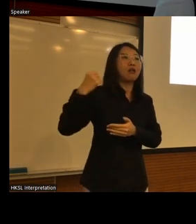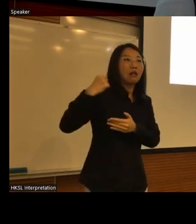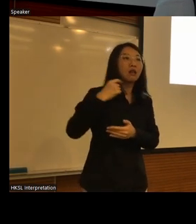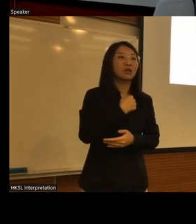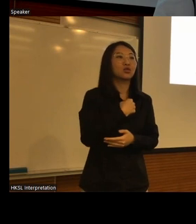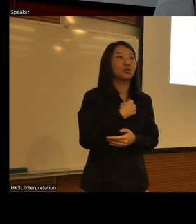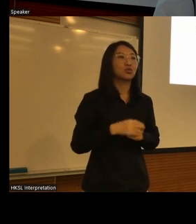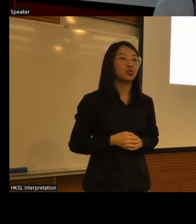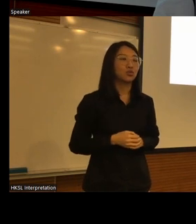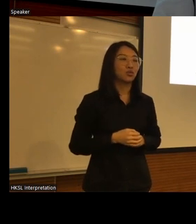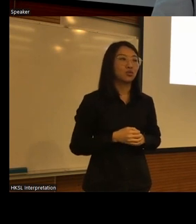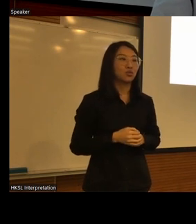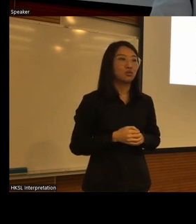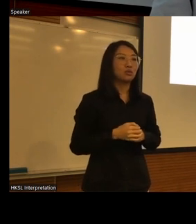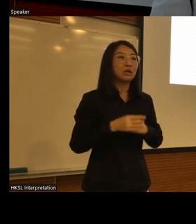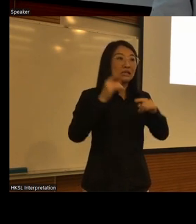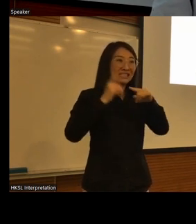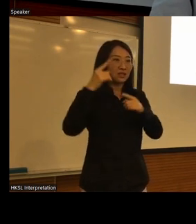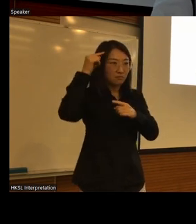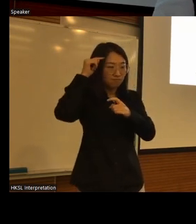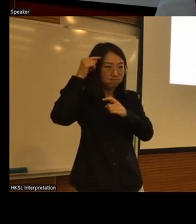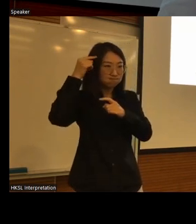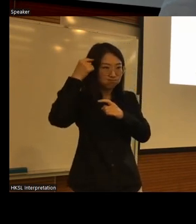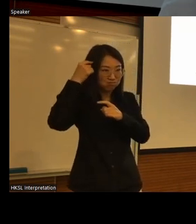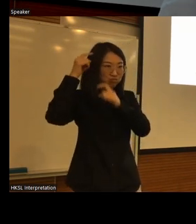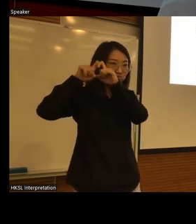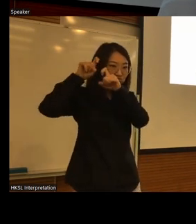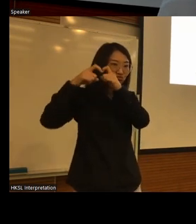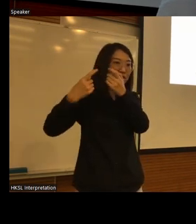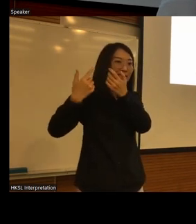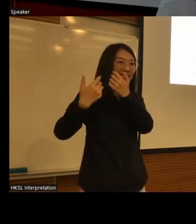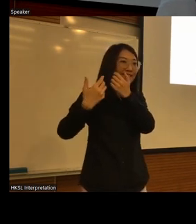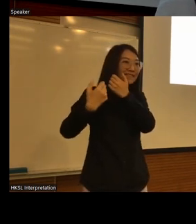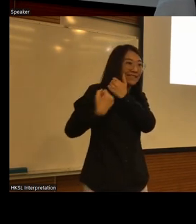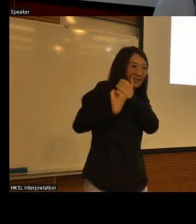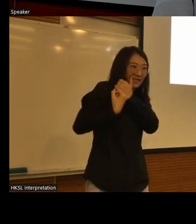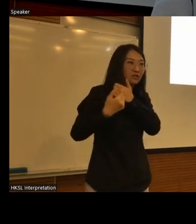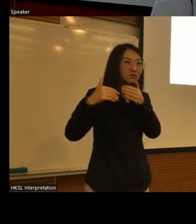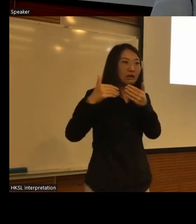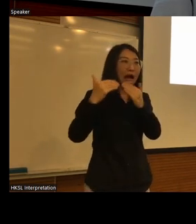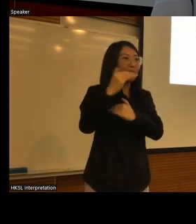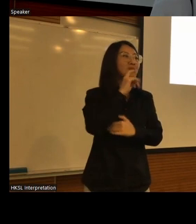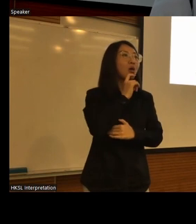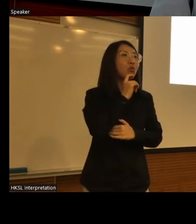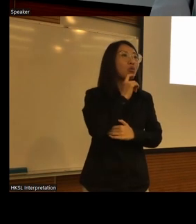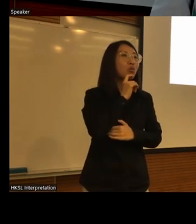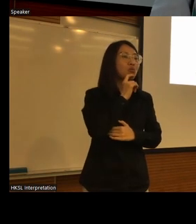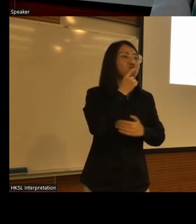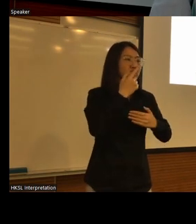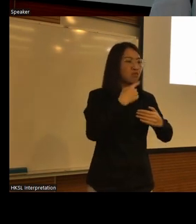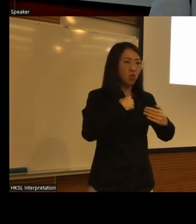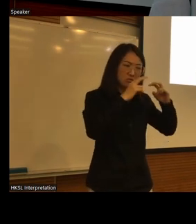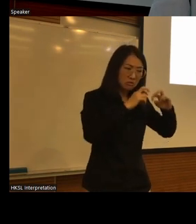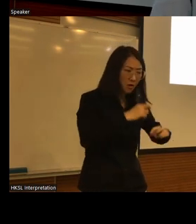which was in limited supply. I found later, when exploring